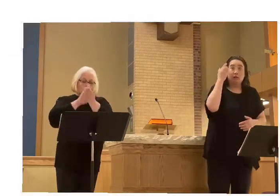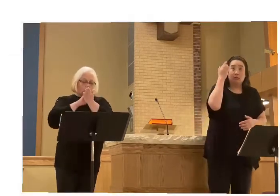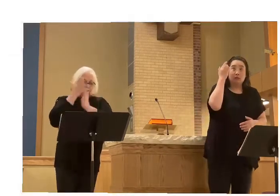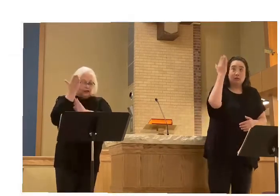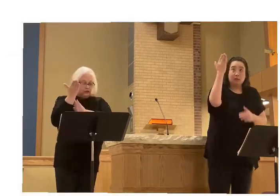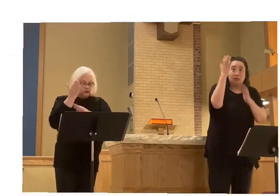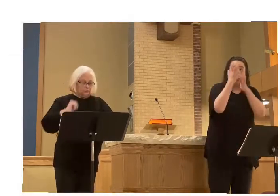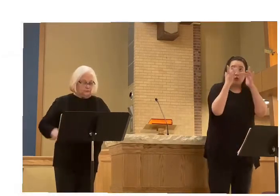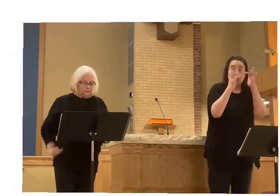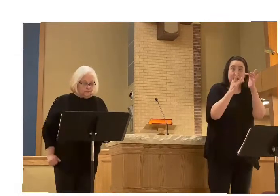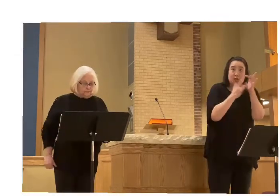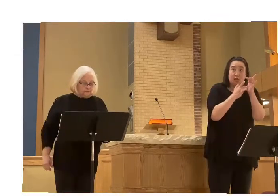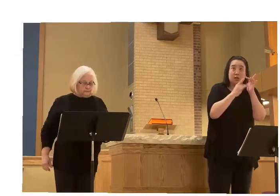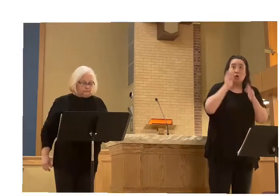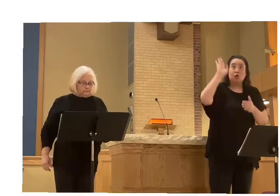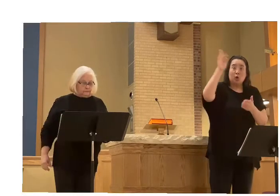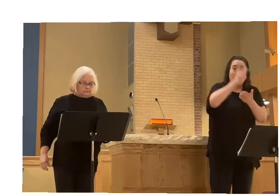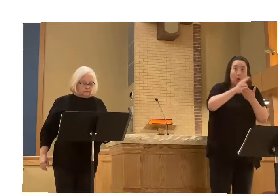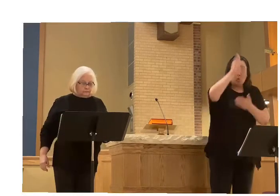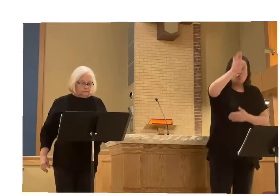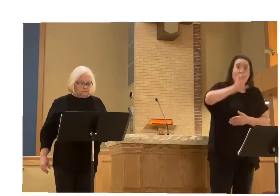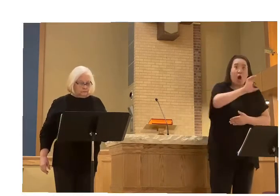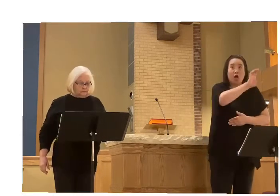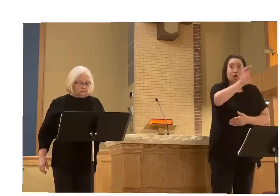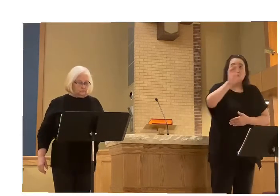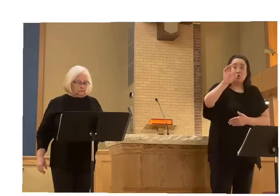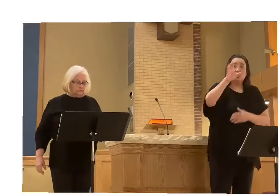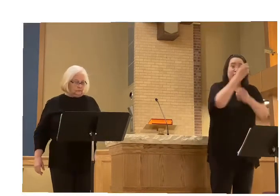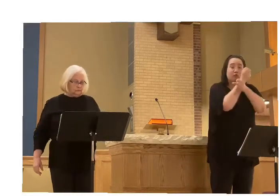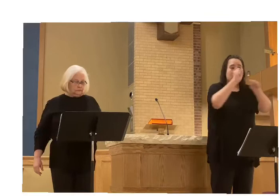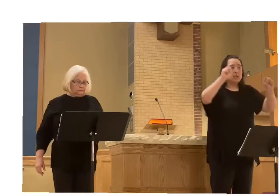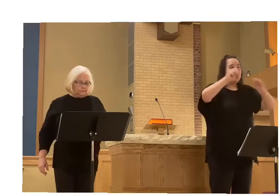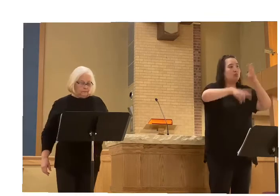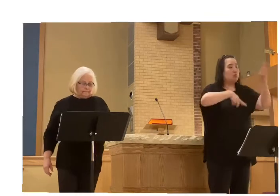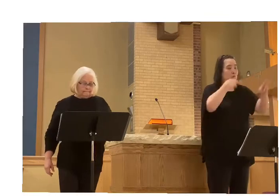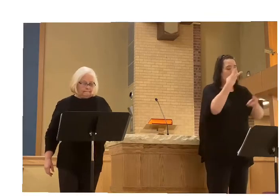Because by your holy cross you have redeemed the world.